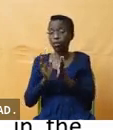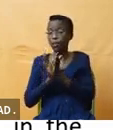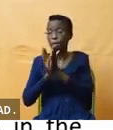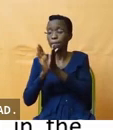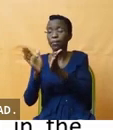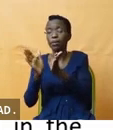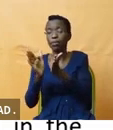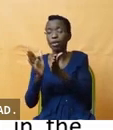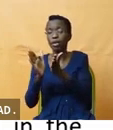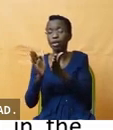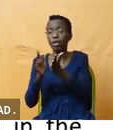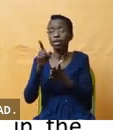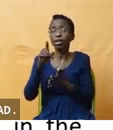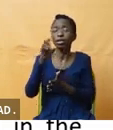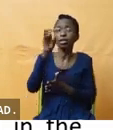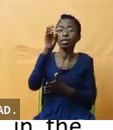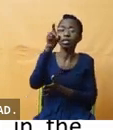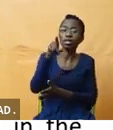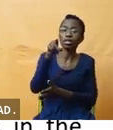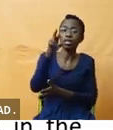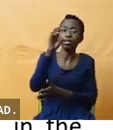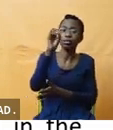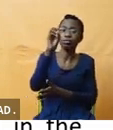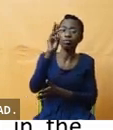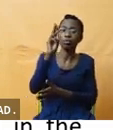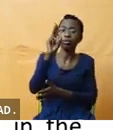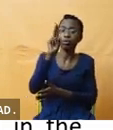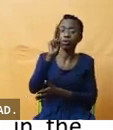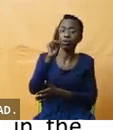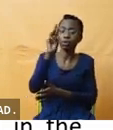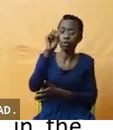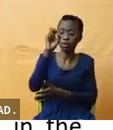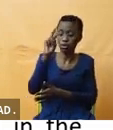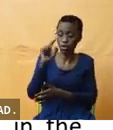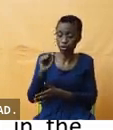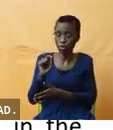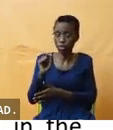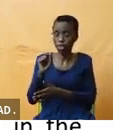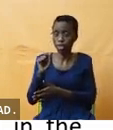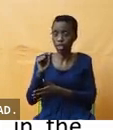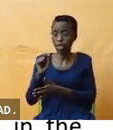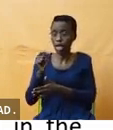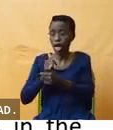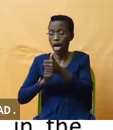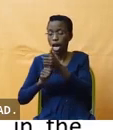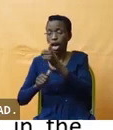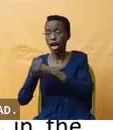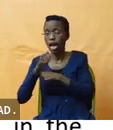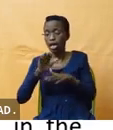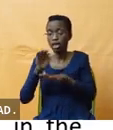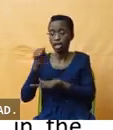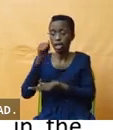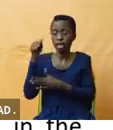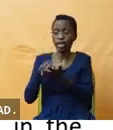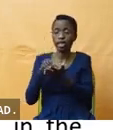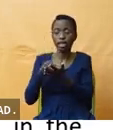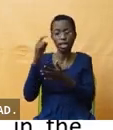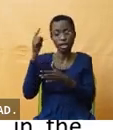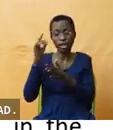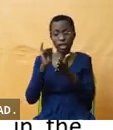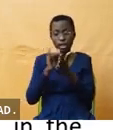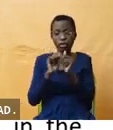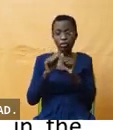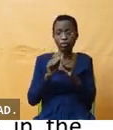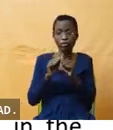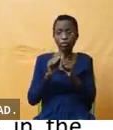Disposal Act, of course, through all those irregularities. So another case that I think was quite relevant here was the Kazinga case